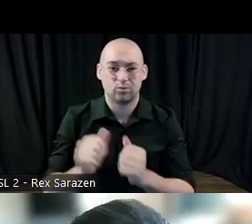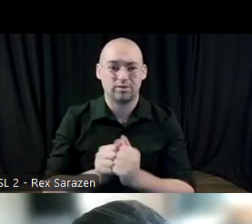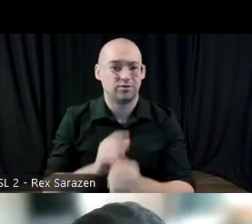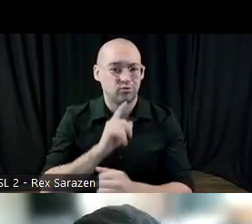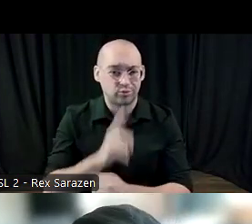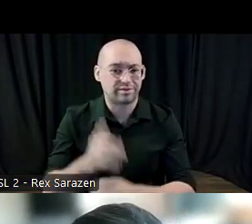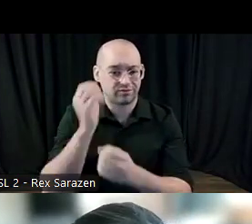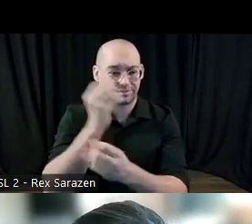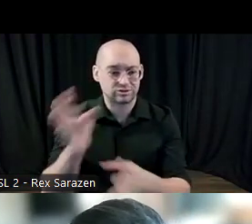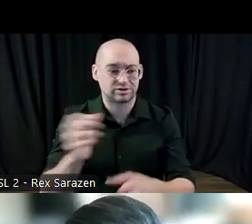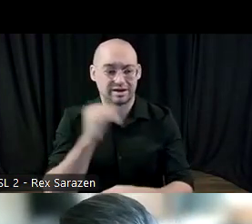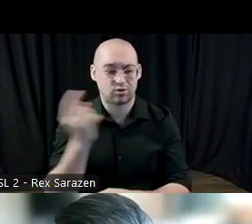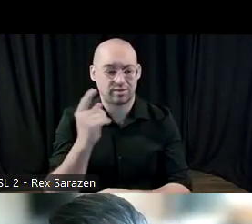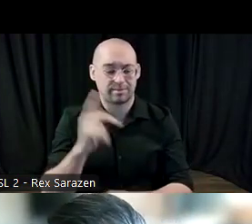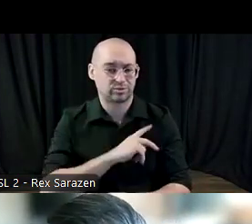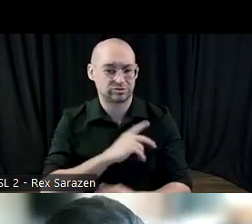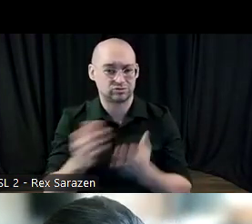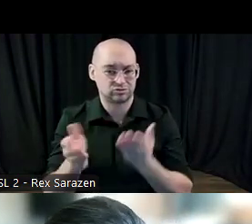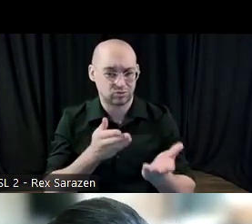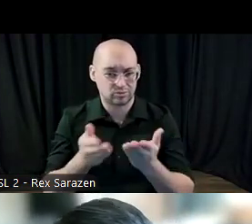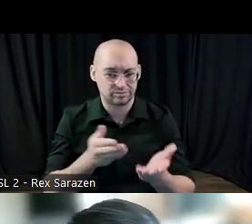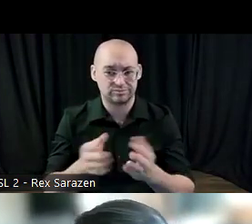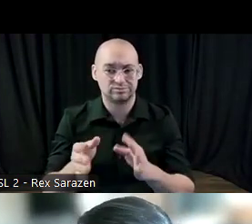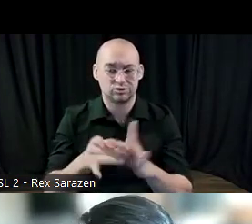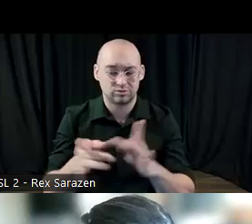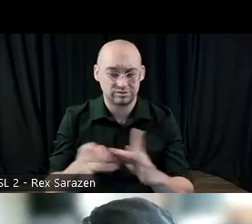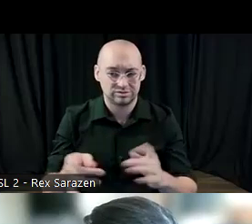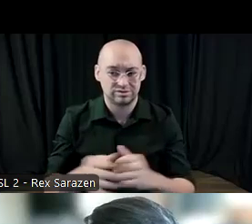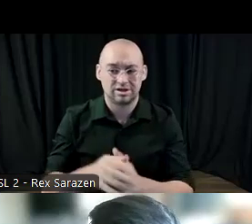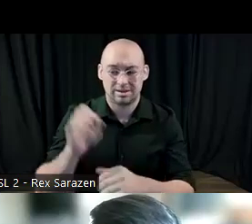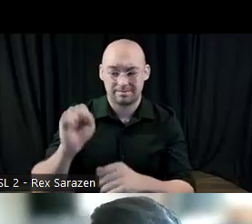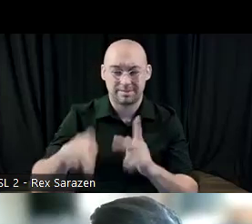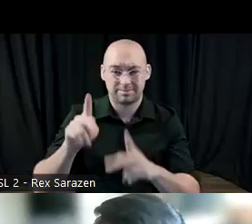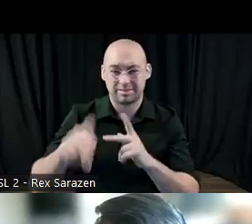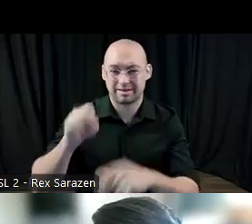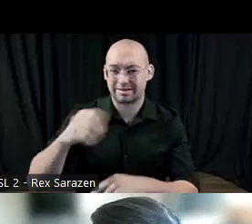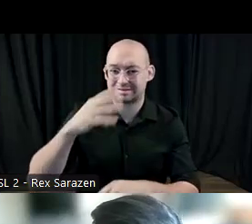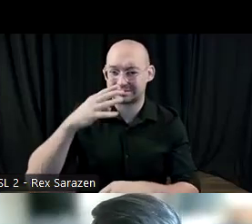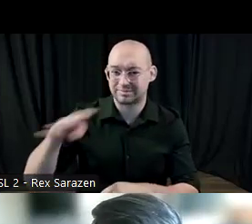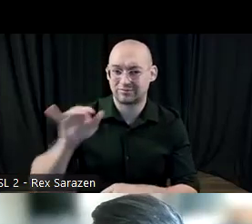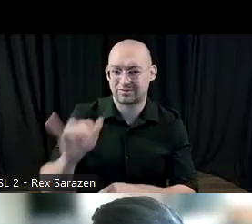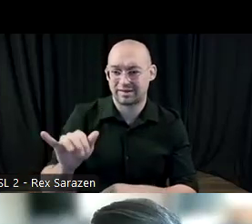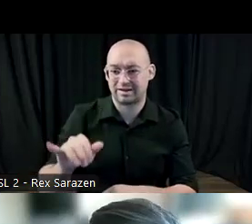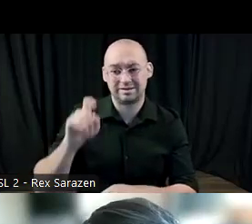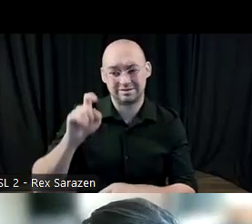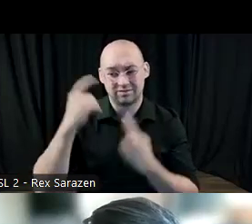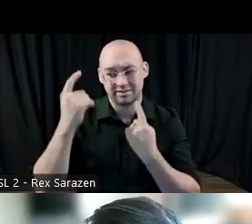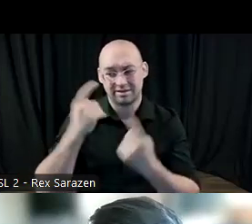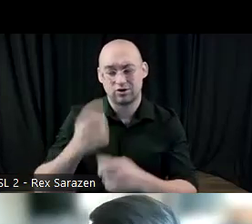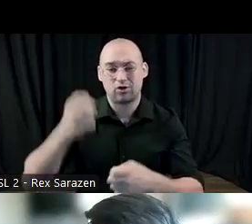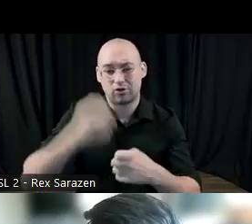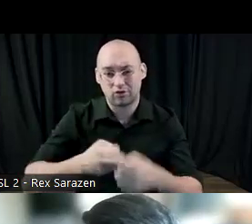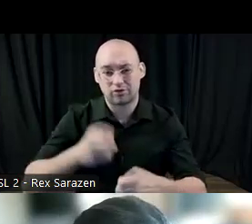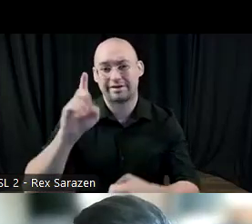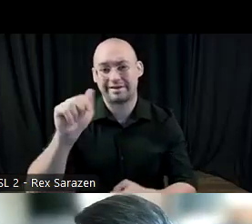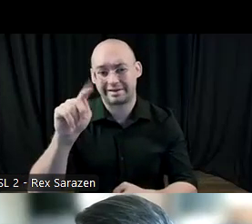just personal stories, because people can dismiss those. It needs to be considered hard data